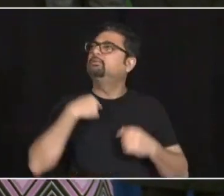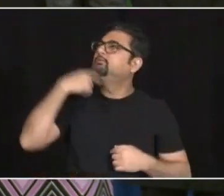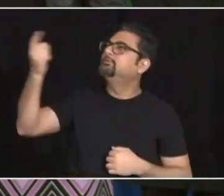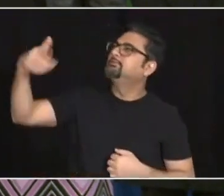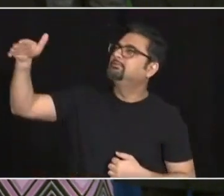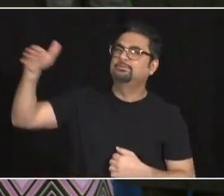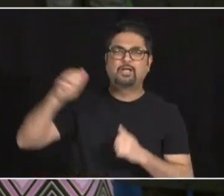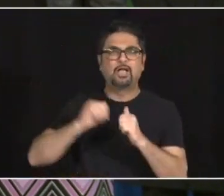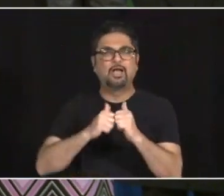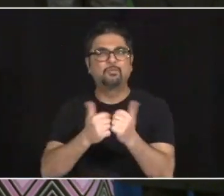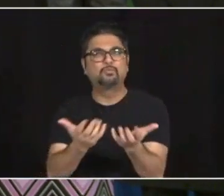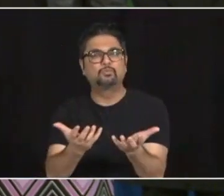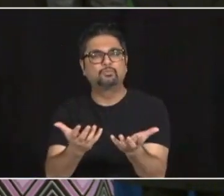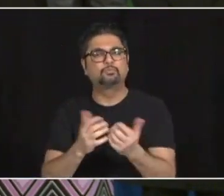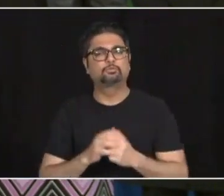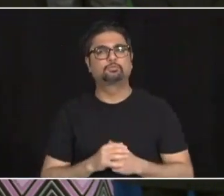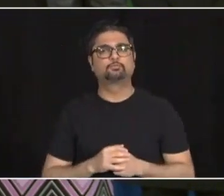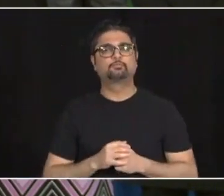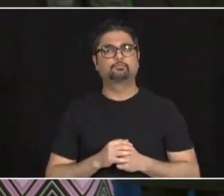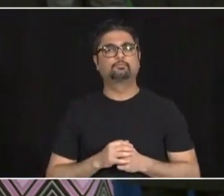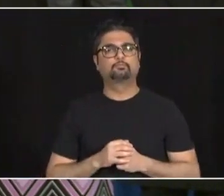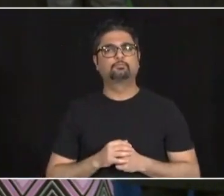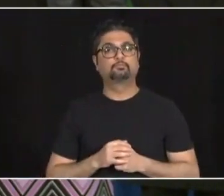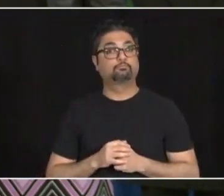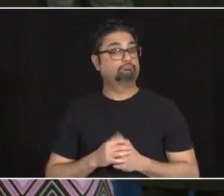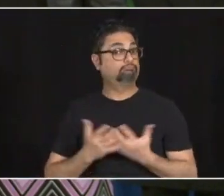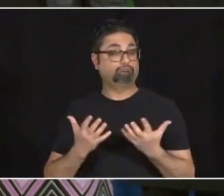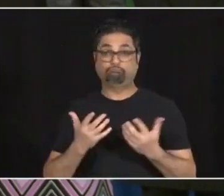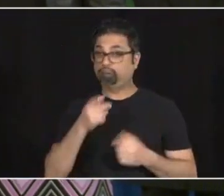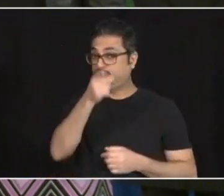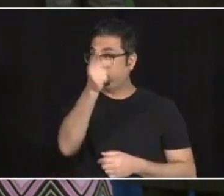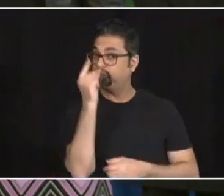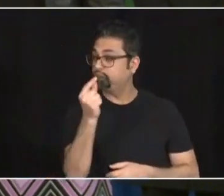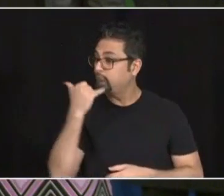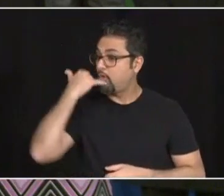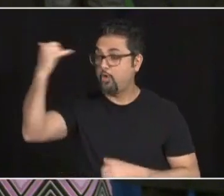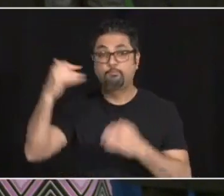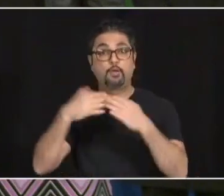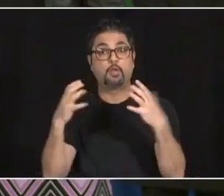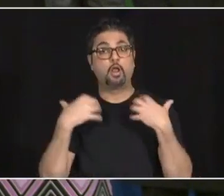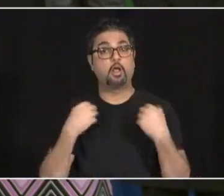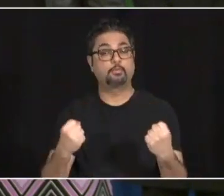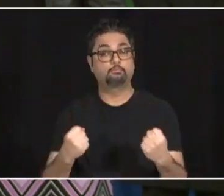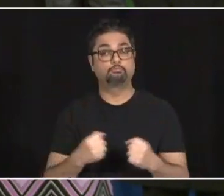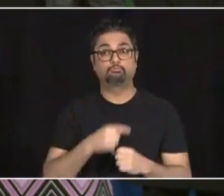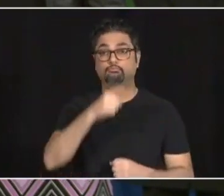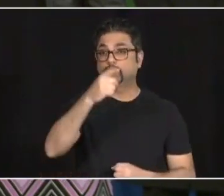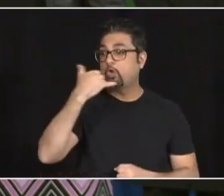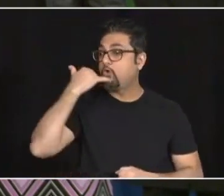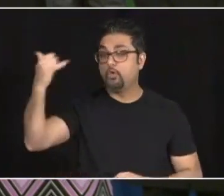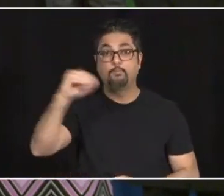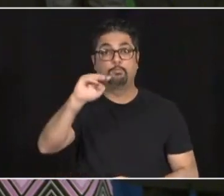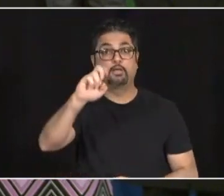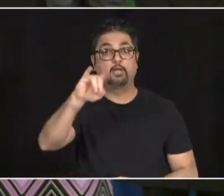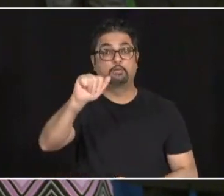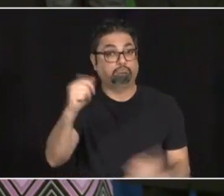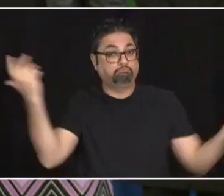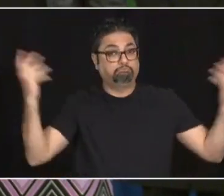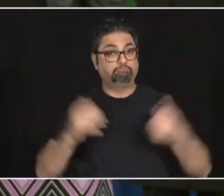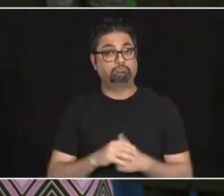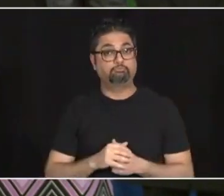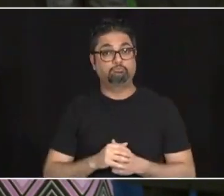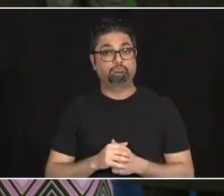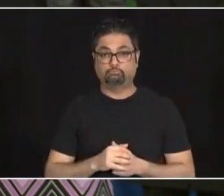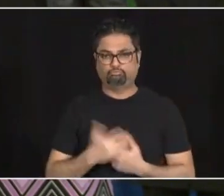them, call the local media, because it's just being irresponsible. If you have symptoms, it's like walking